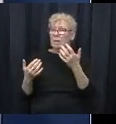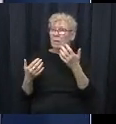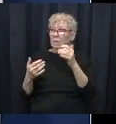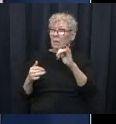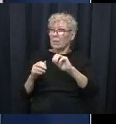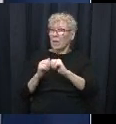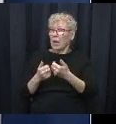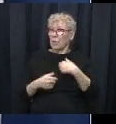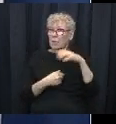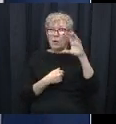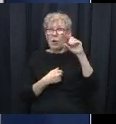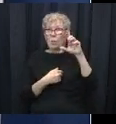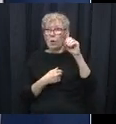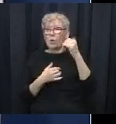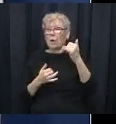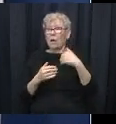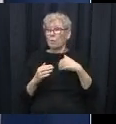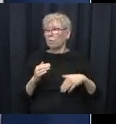Thank you.